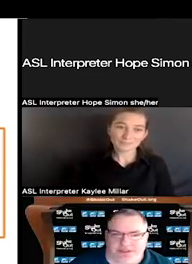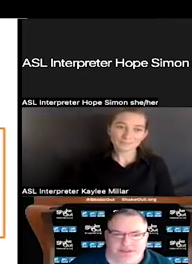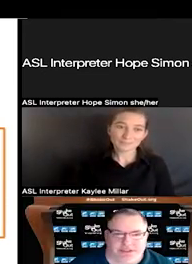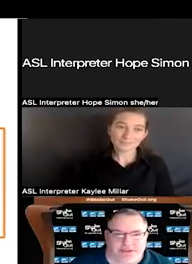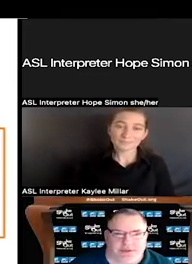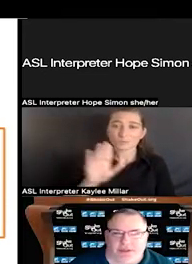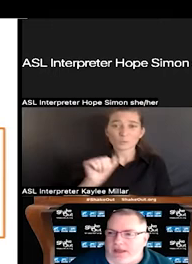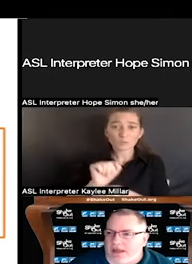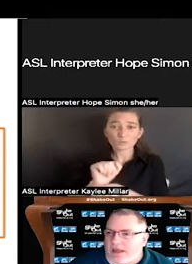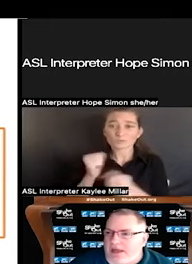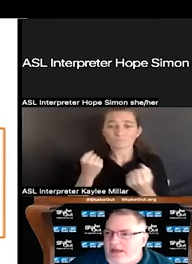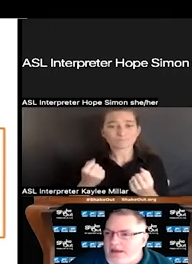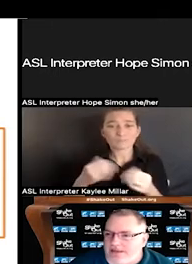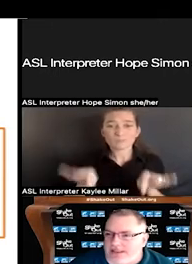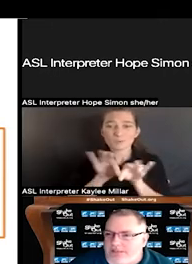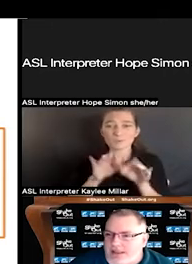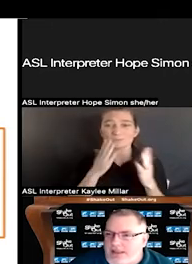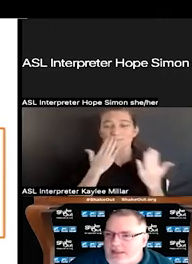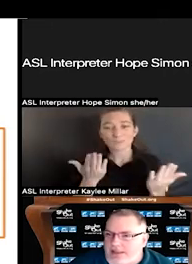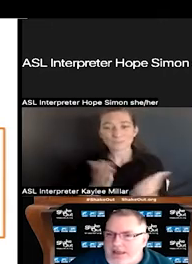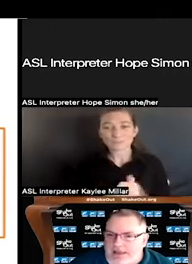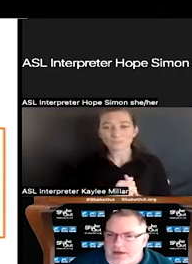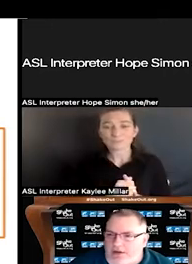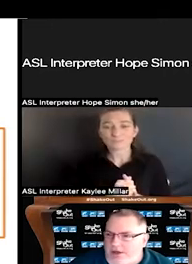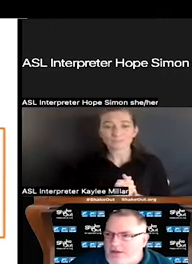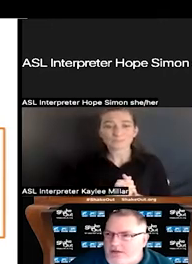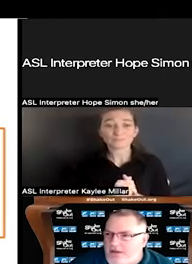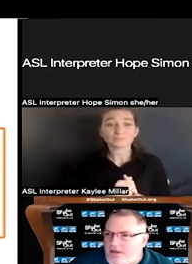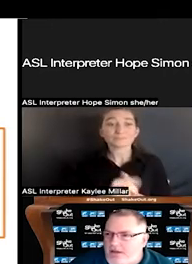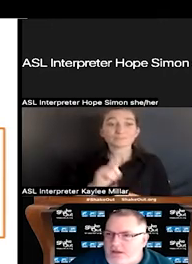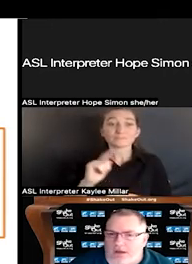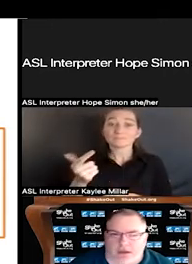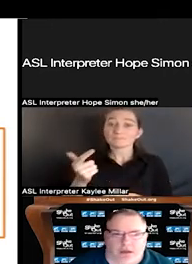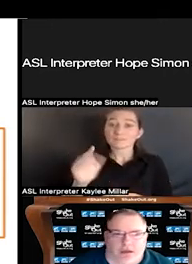is to do. And next up, Candy, are you there?